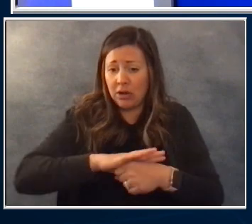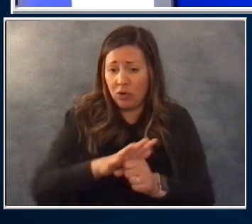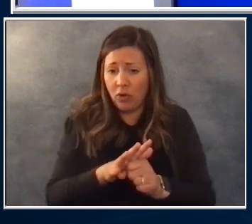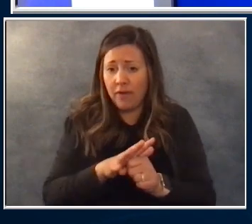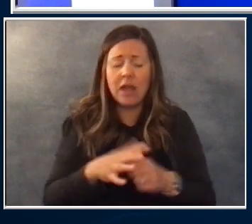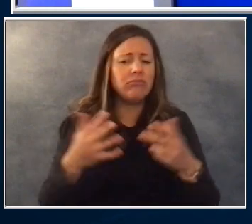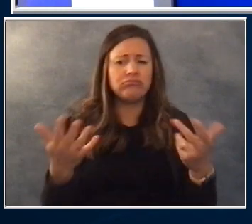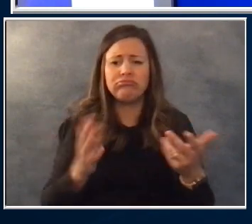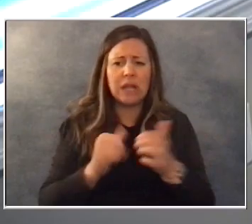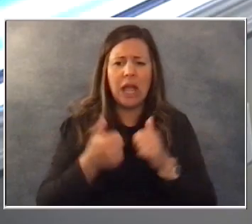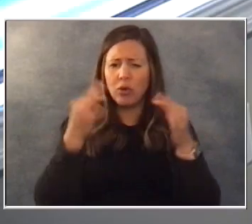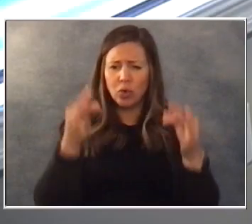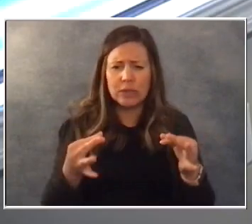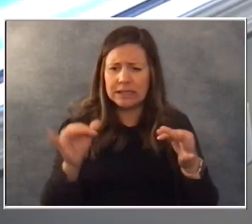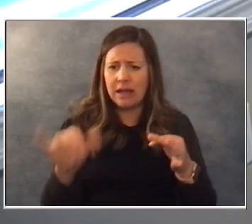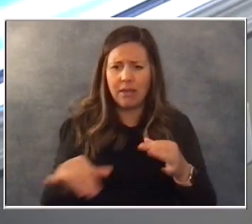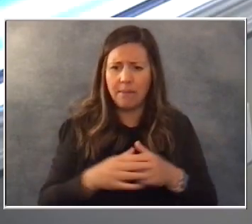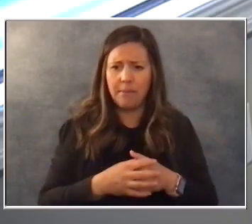decision?